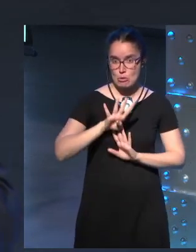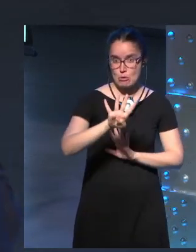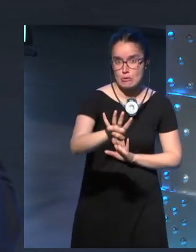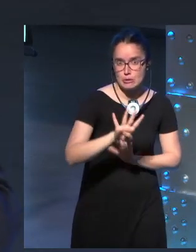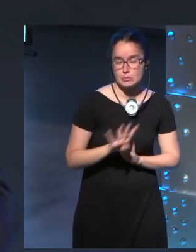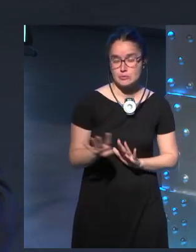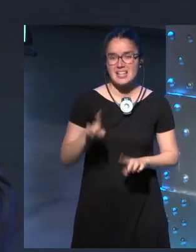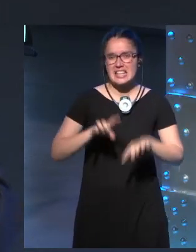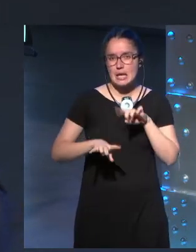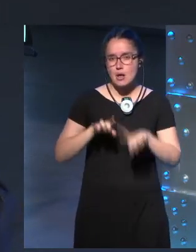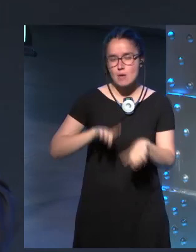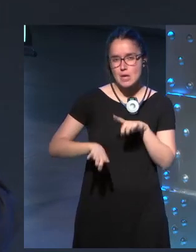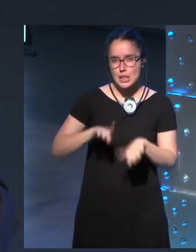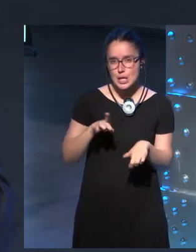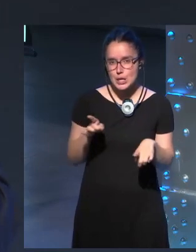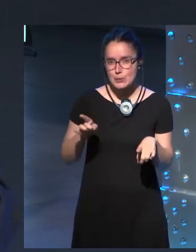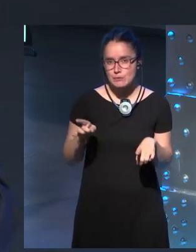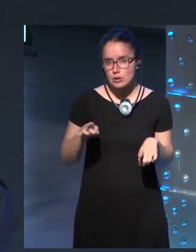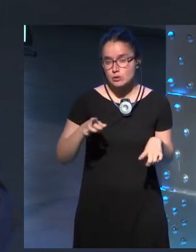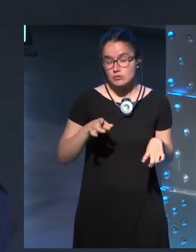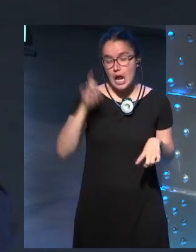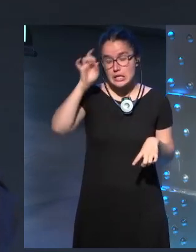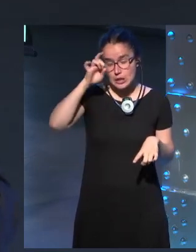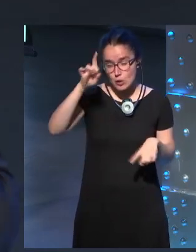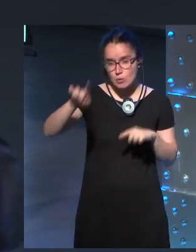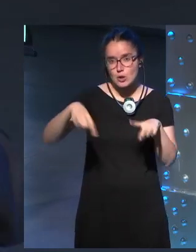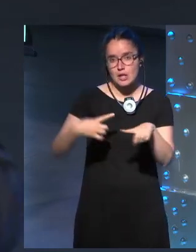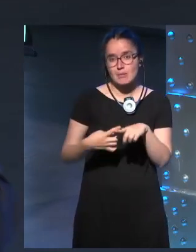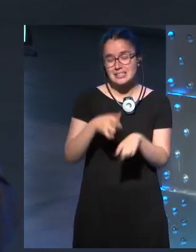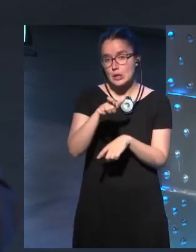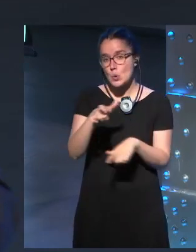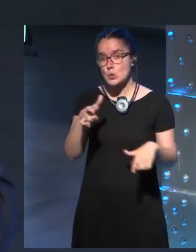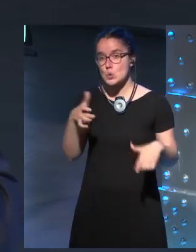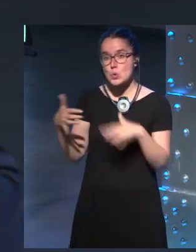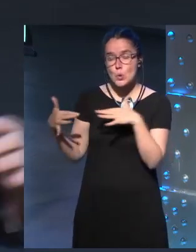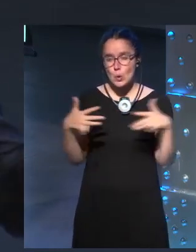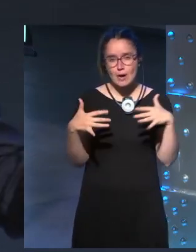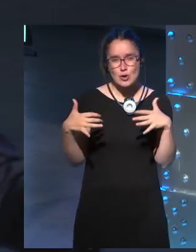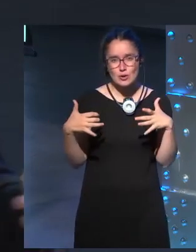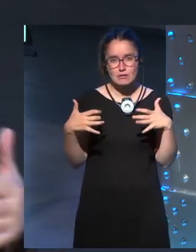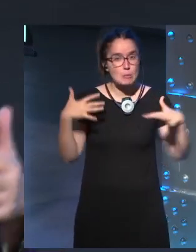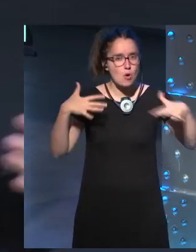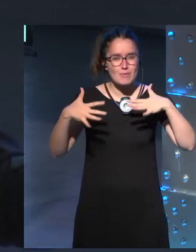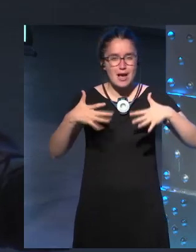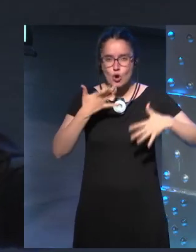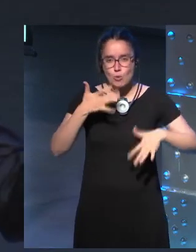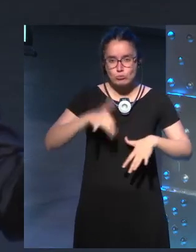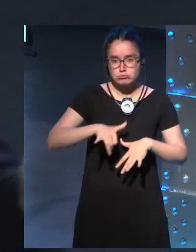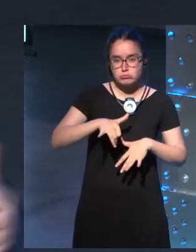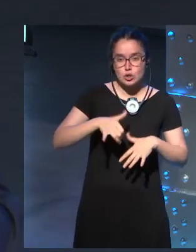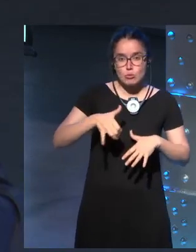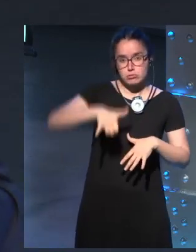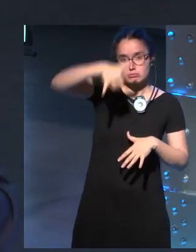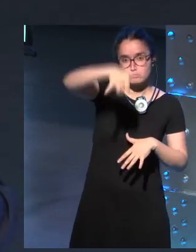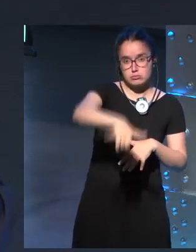defensive people that were playing depending on the coach criteria and depending on a player